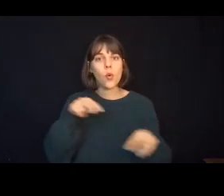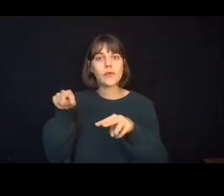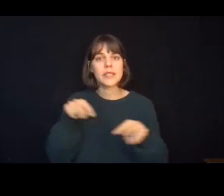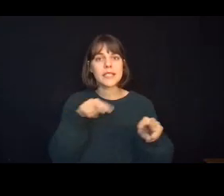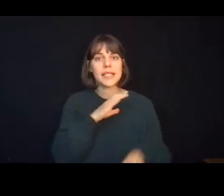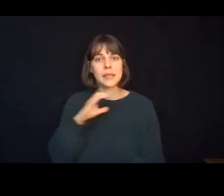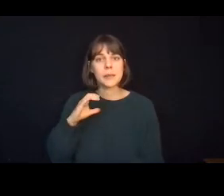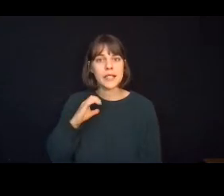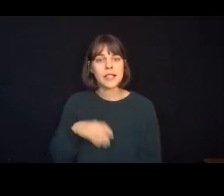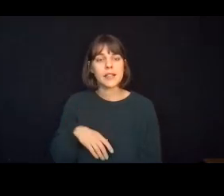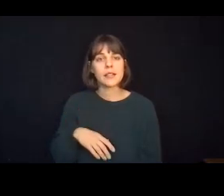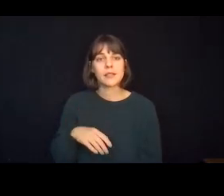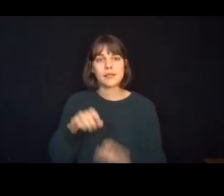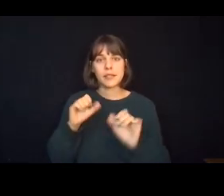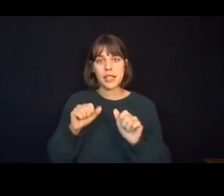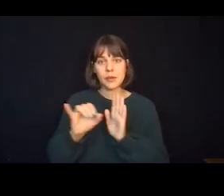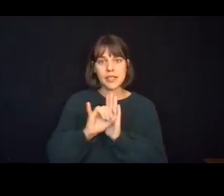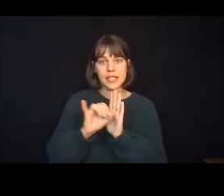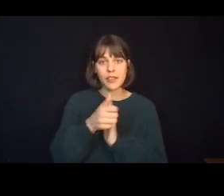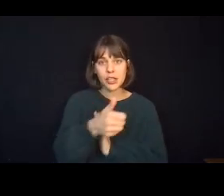yourselves?